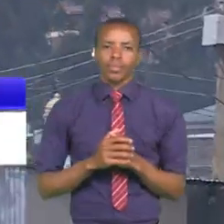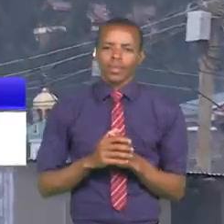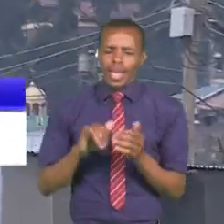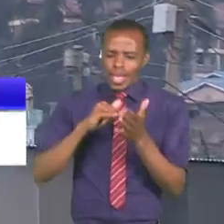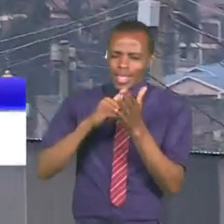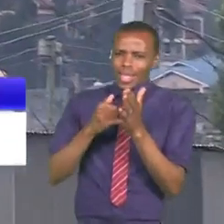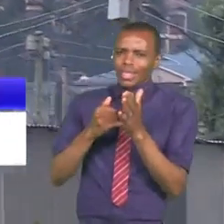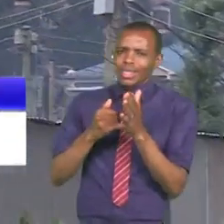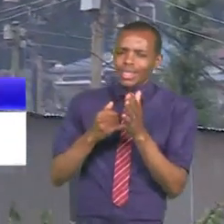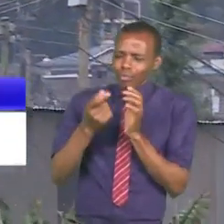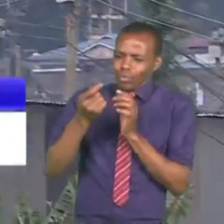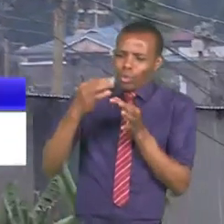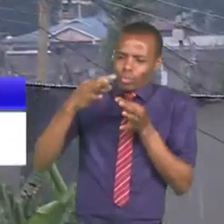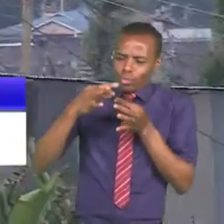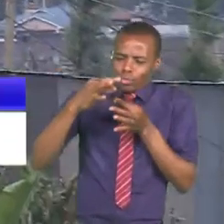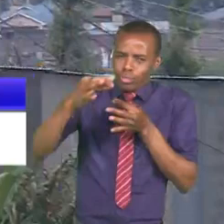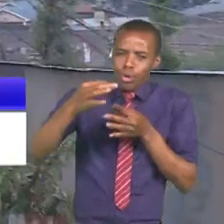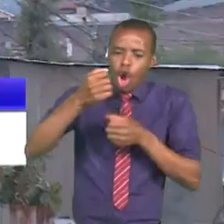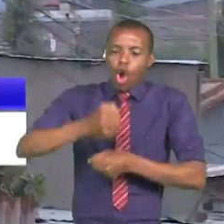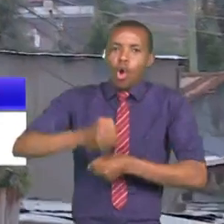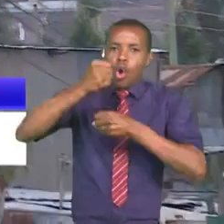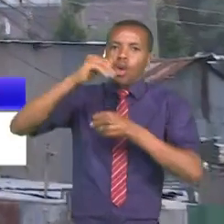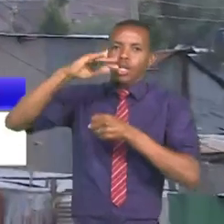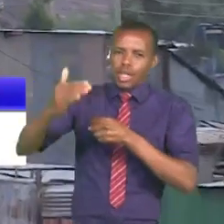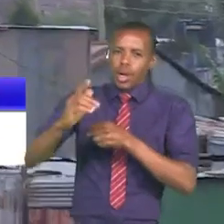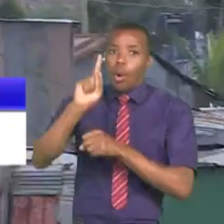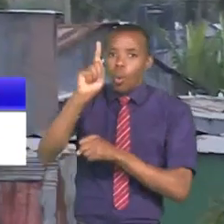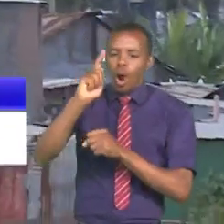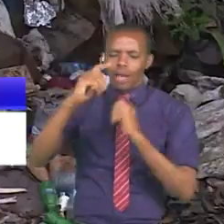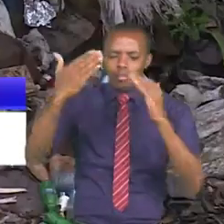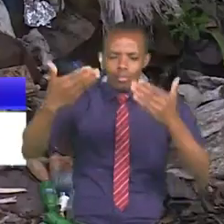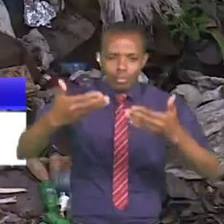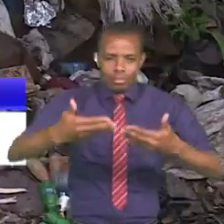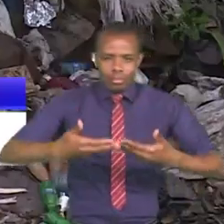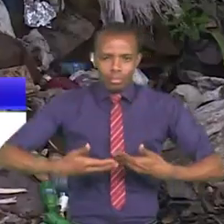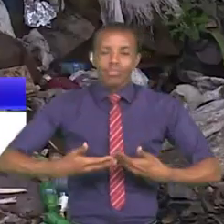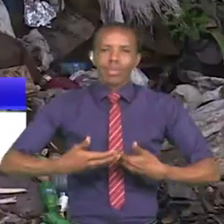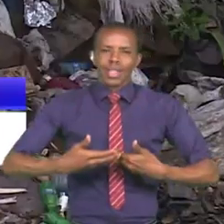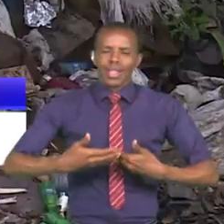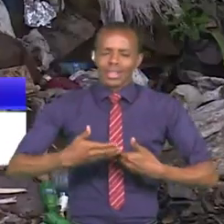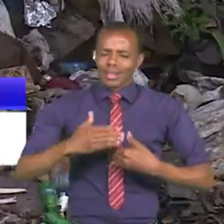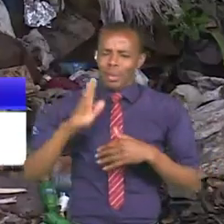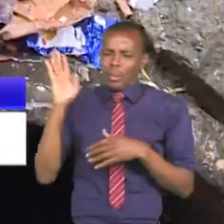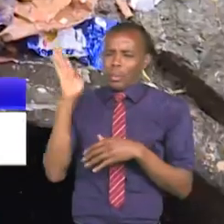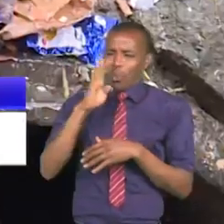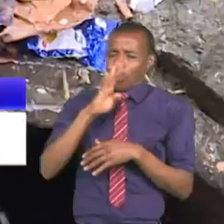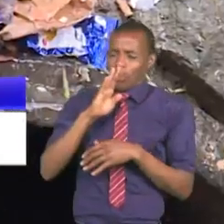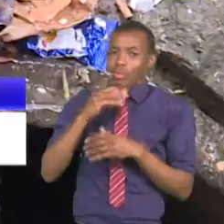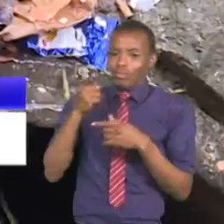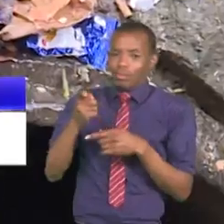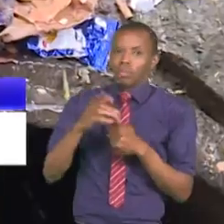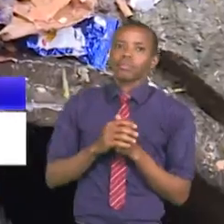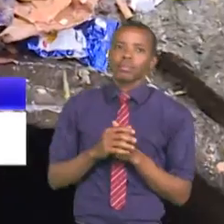few kilometers from here is Ngong Town, where one is welcomed by a choking, filthy smell.